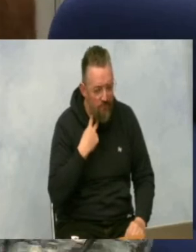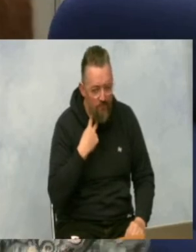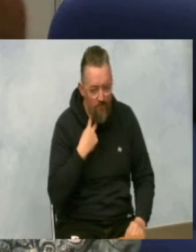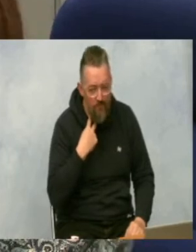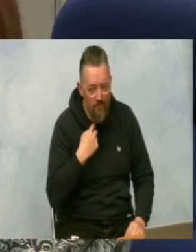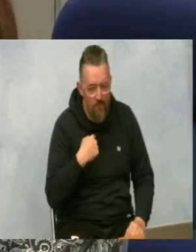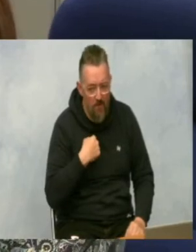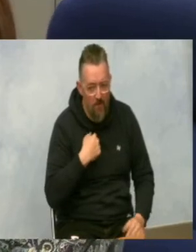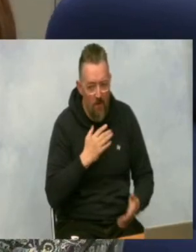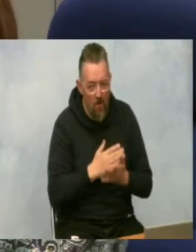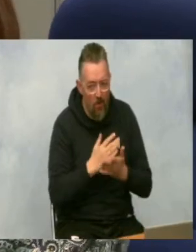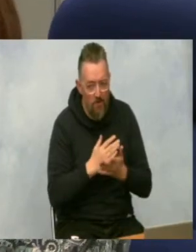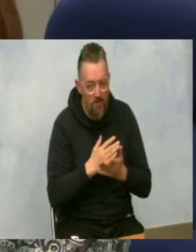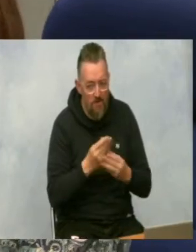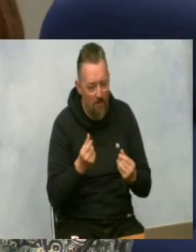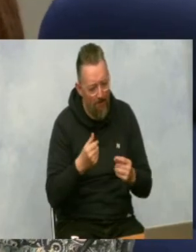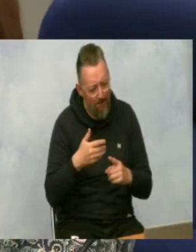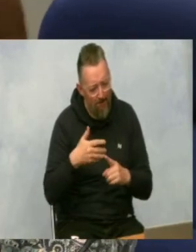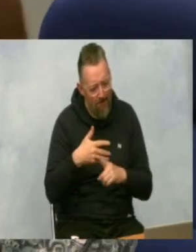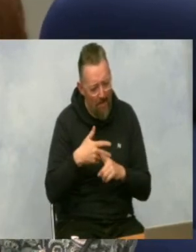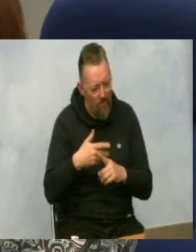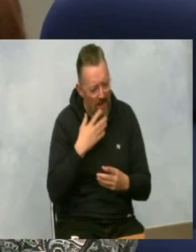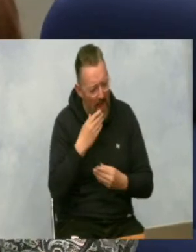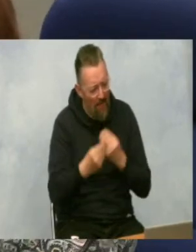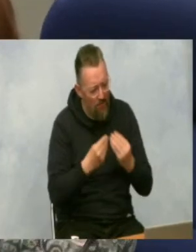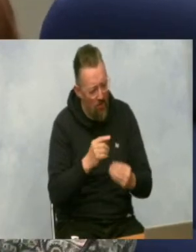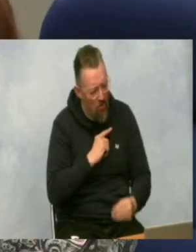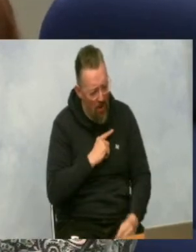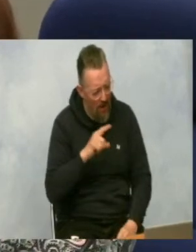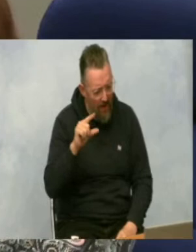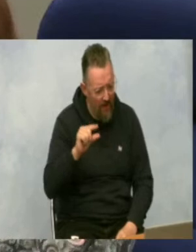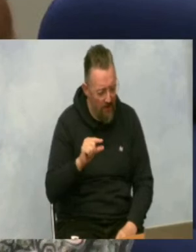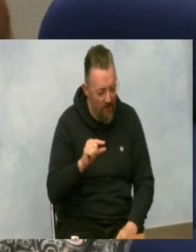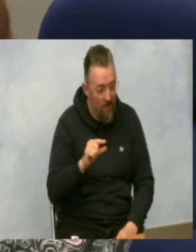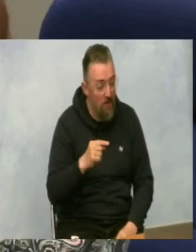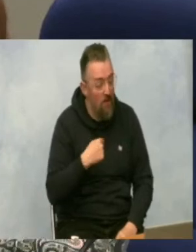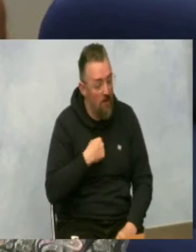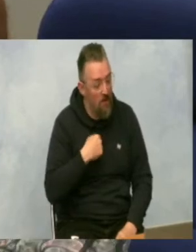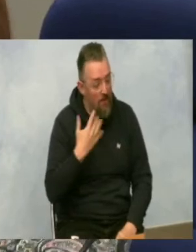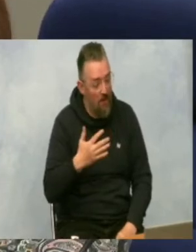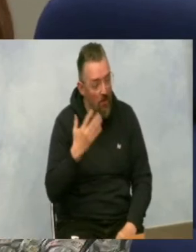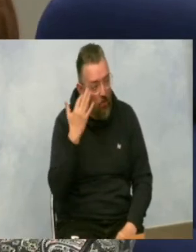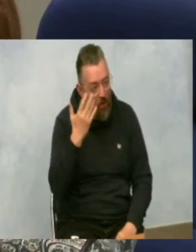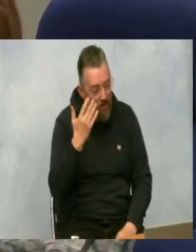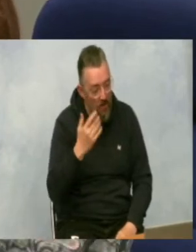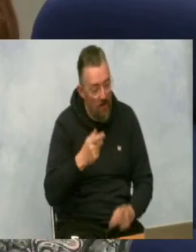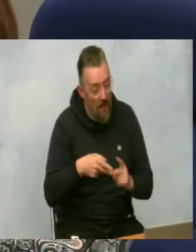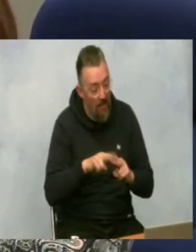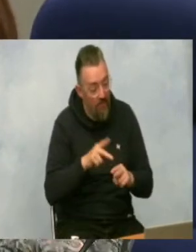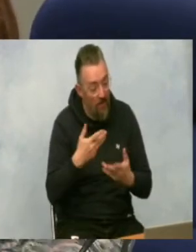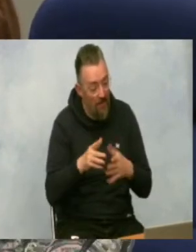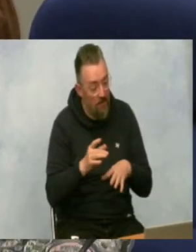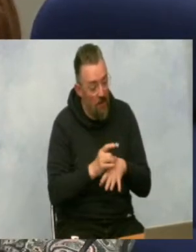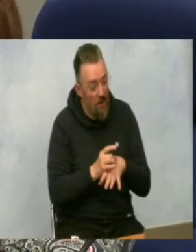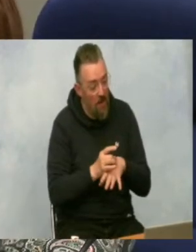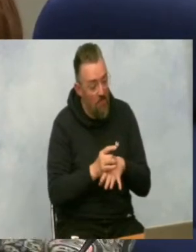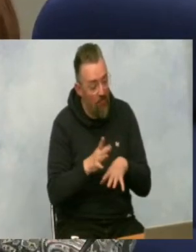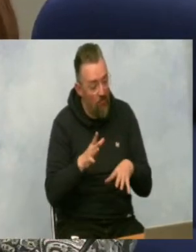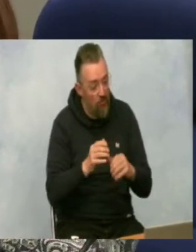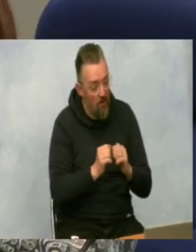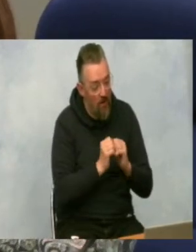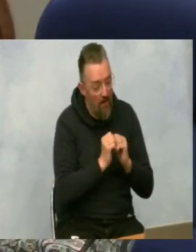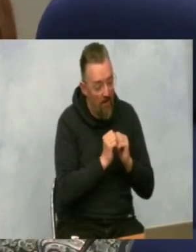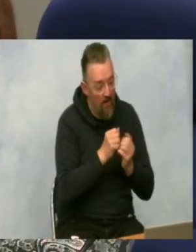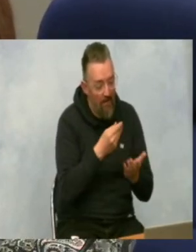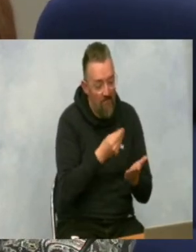I would really just like some background and some explanation around that. I wondered if there had been a professional valuation carried